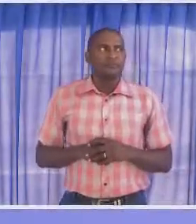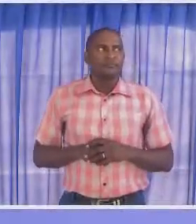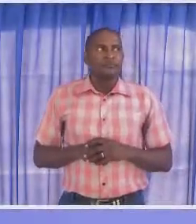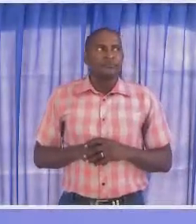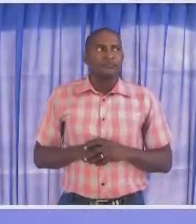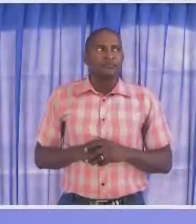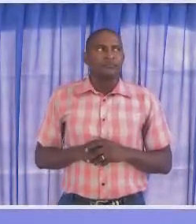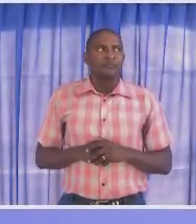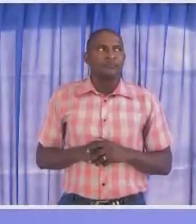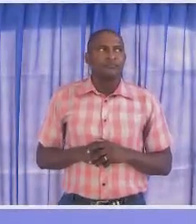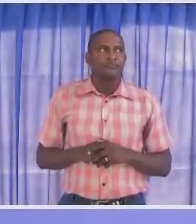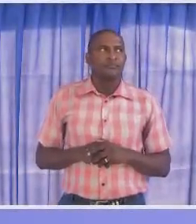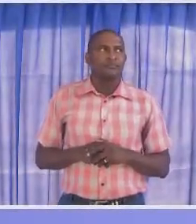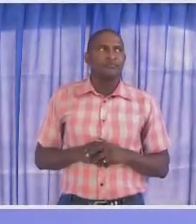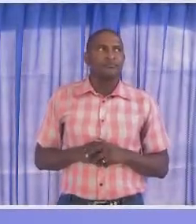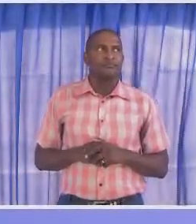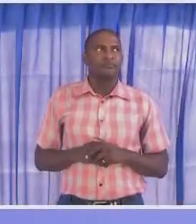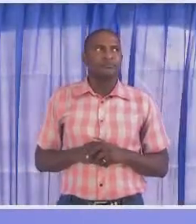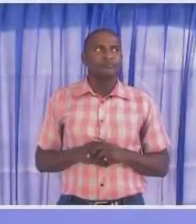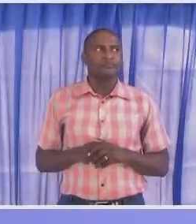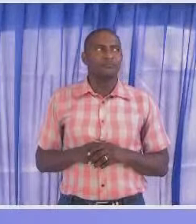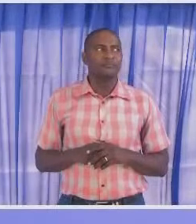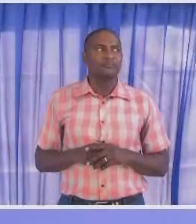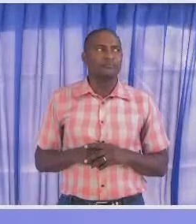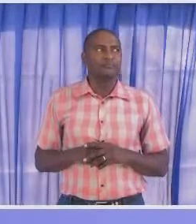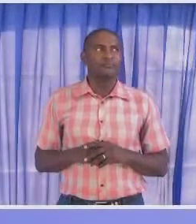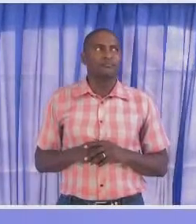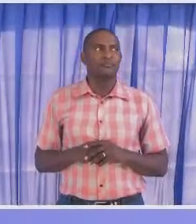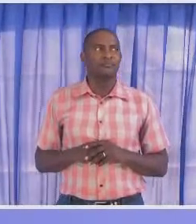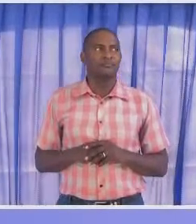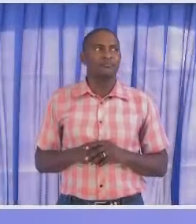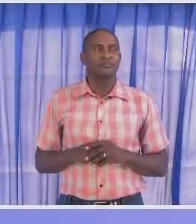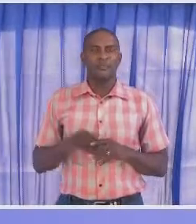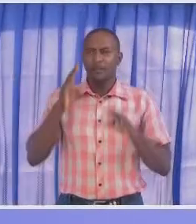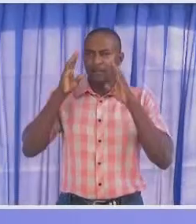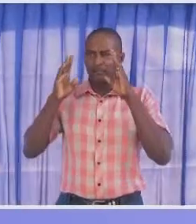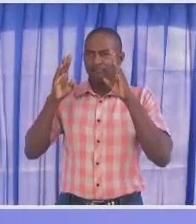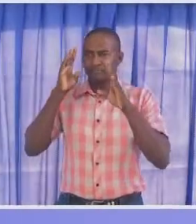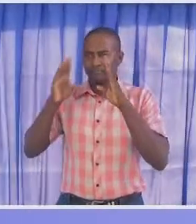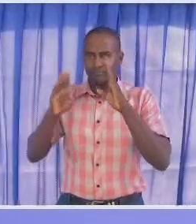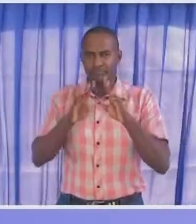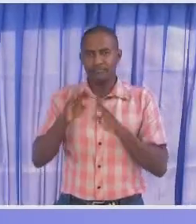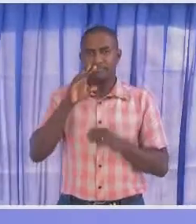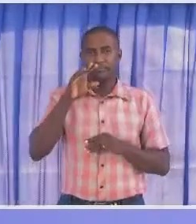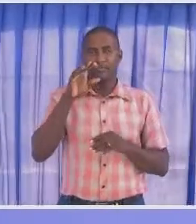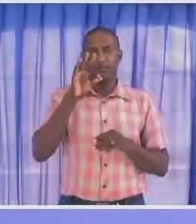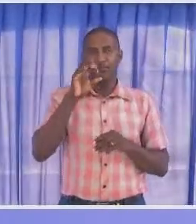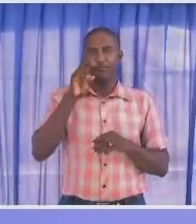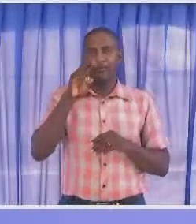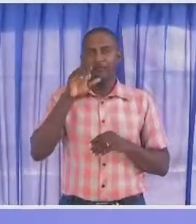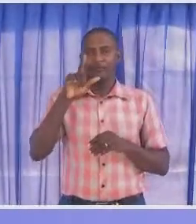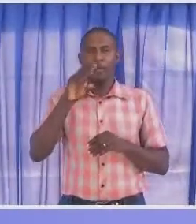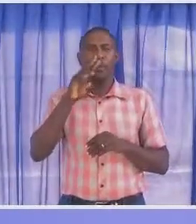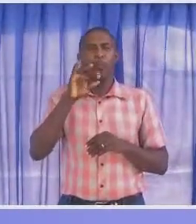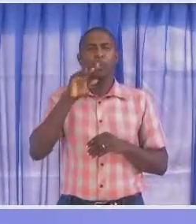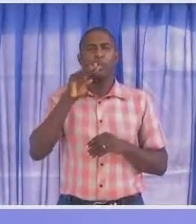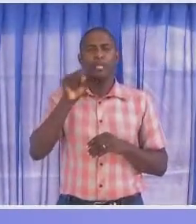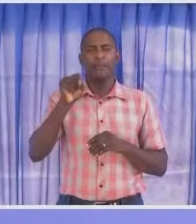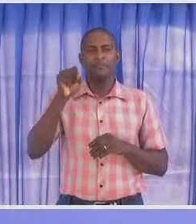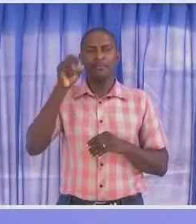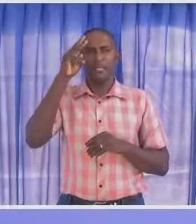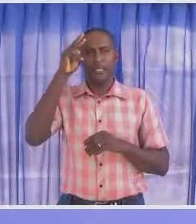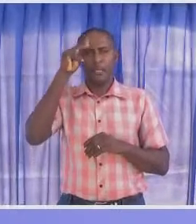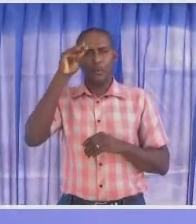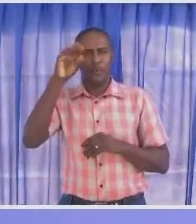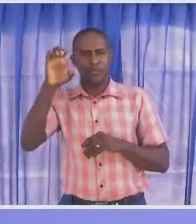The Honorable Fable Williams, Minister of Education, Youth and Information. Dr. Donna Powell-Wilson, Executive Director of